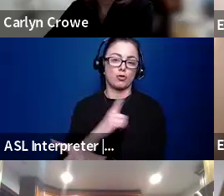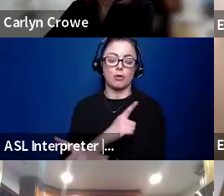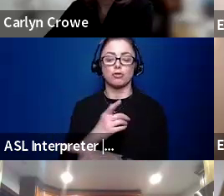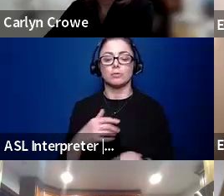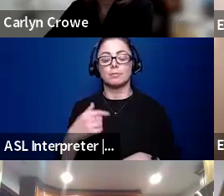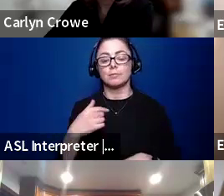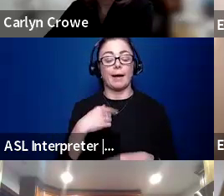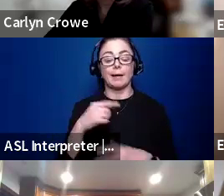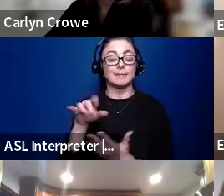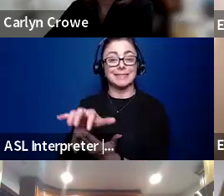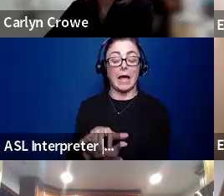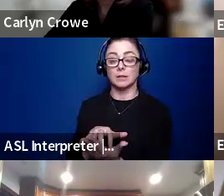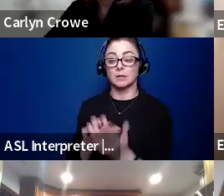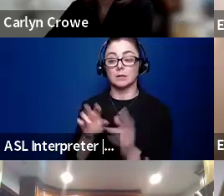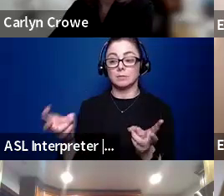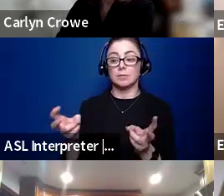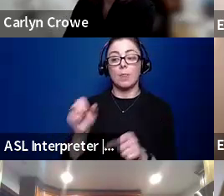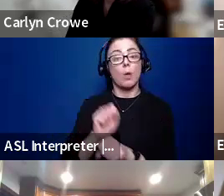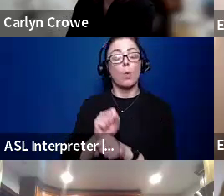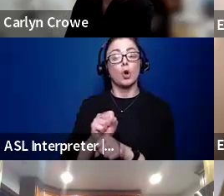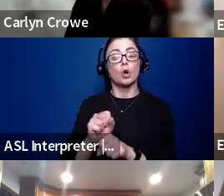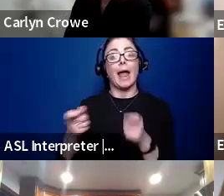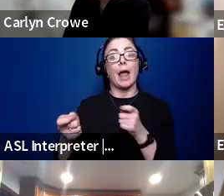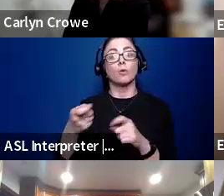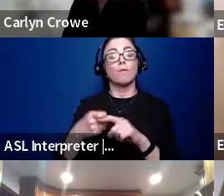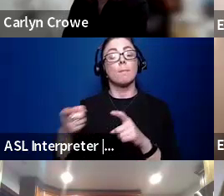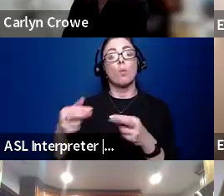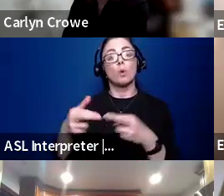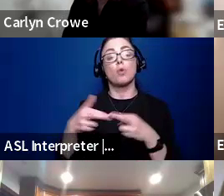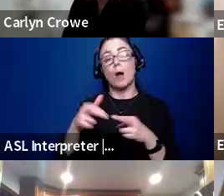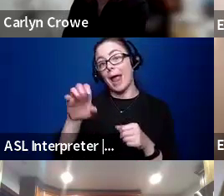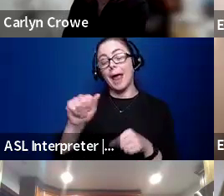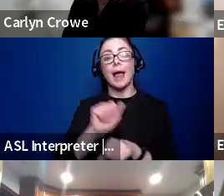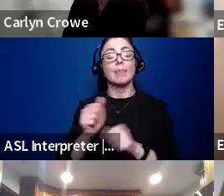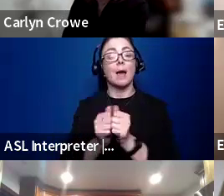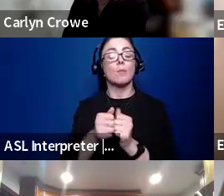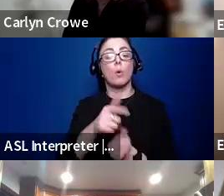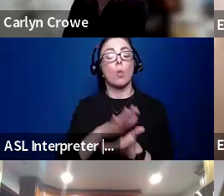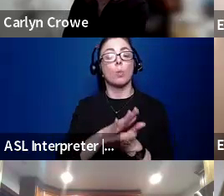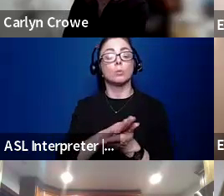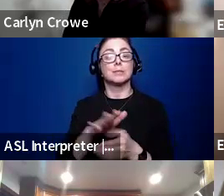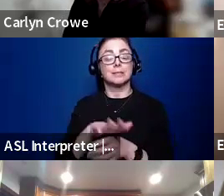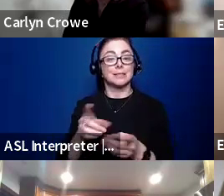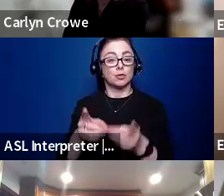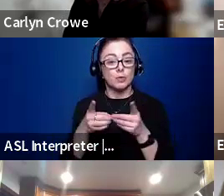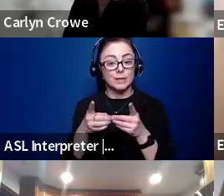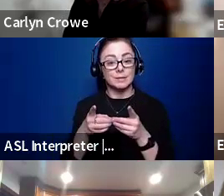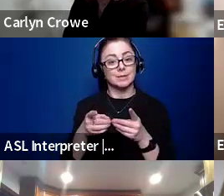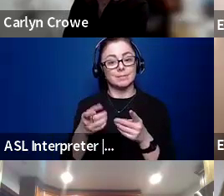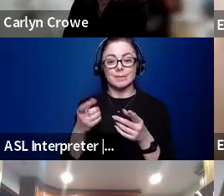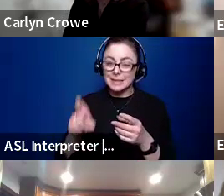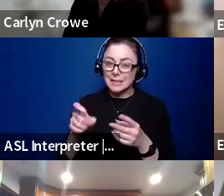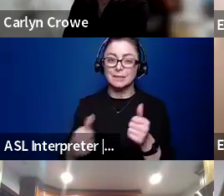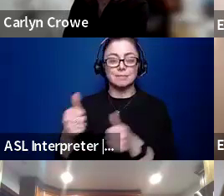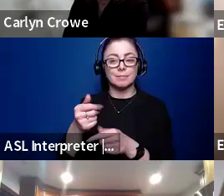you know, the work done by the regional AAs in collaboration with the local school districts currently is under guidance and oversight of the